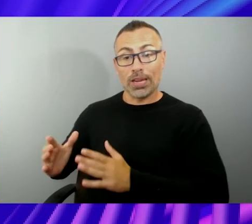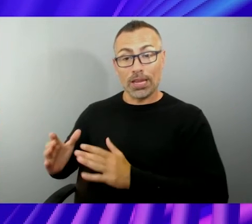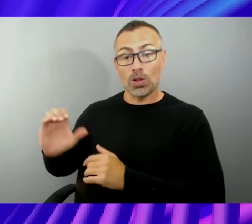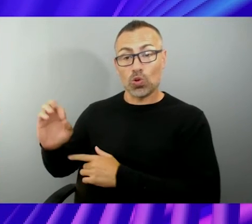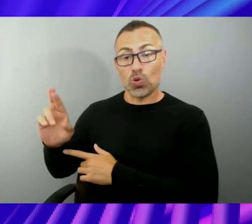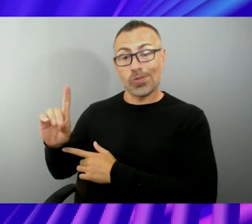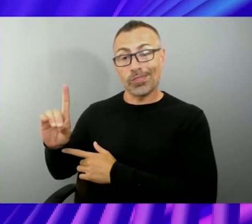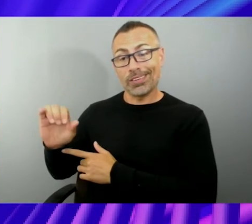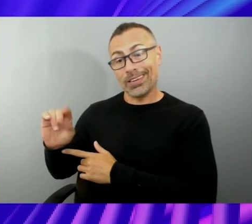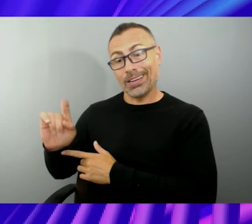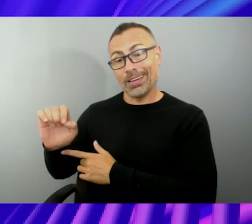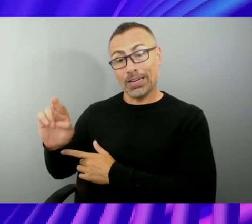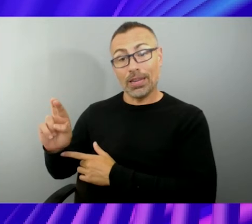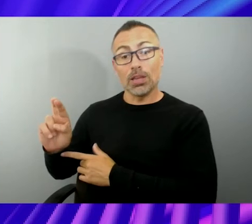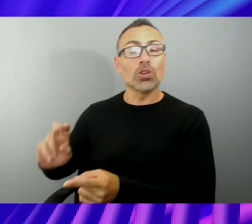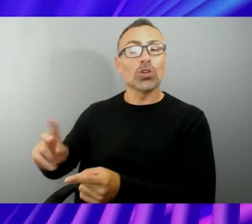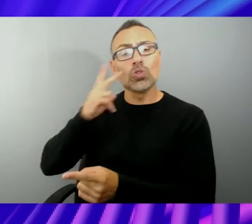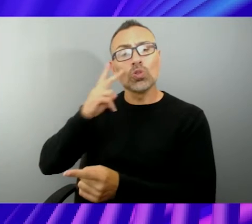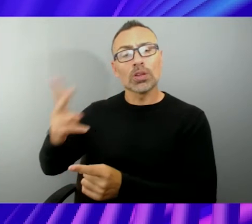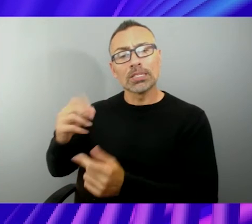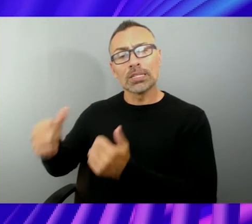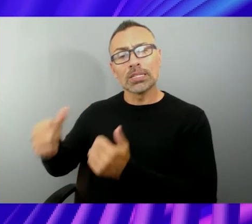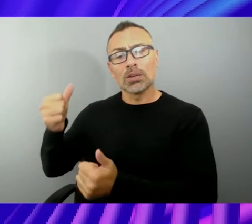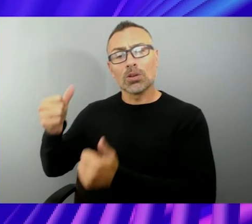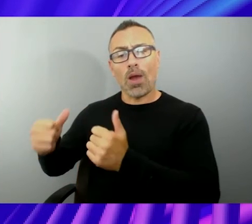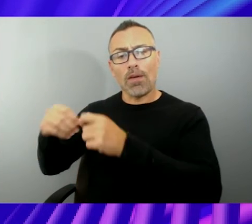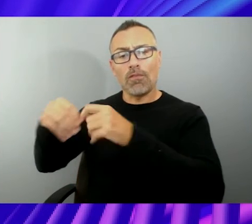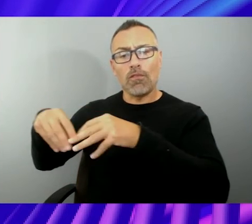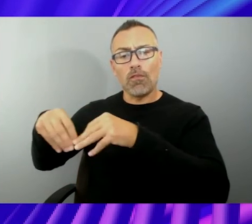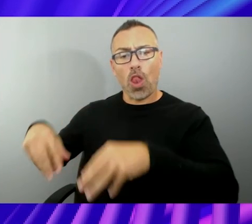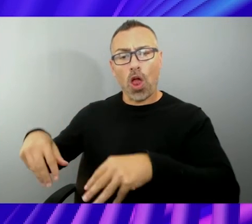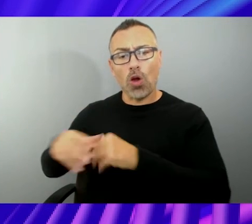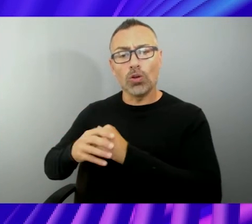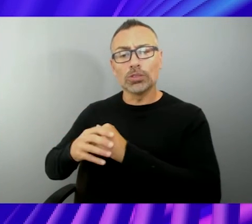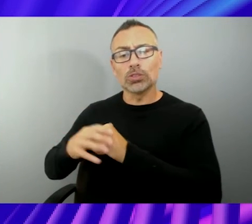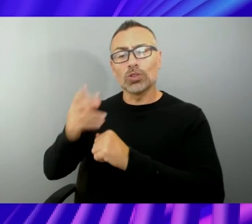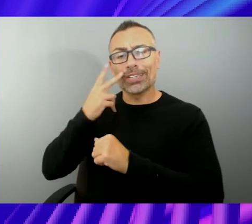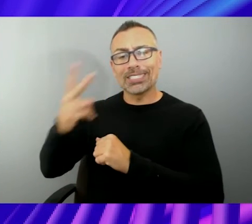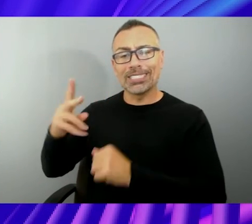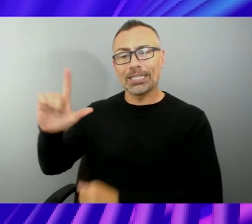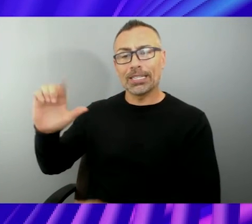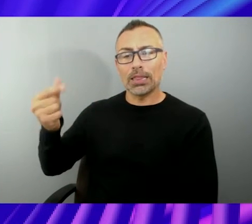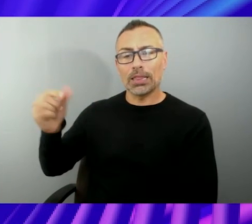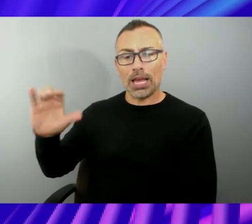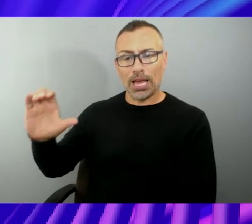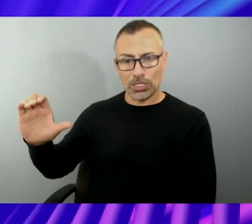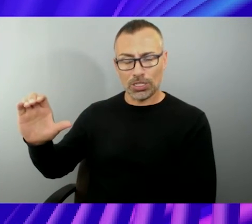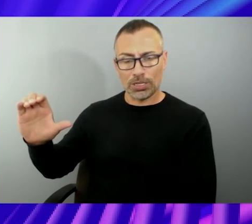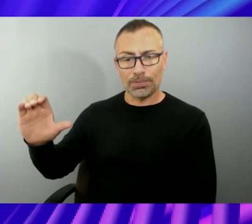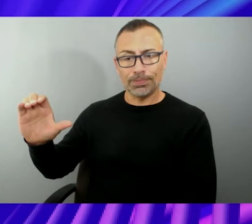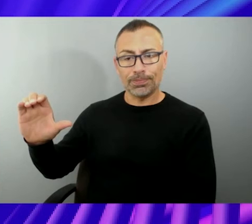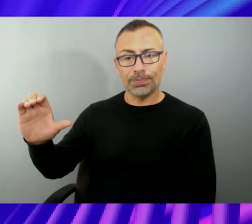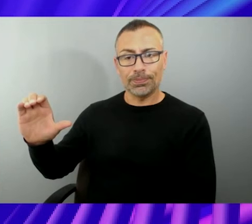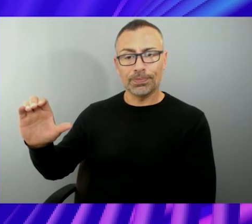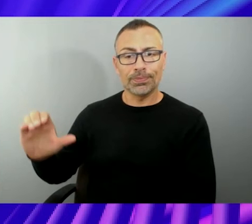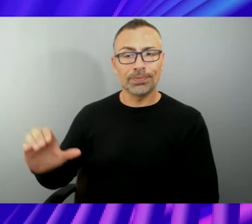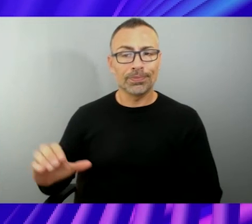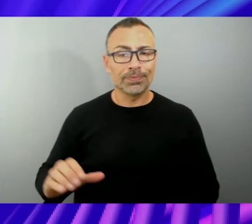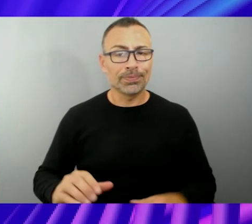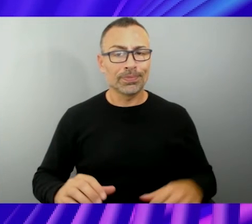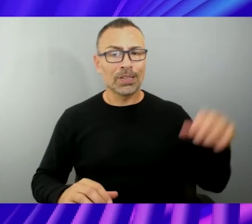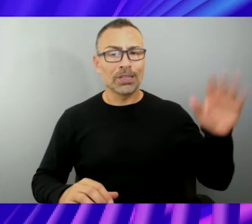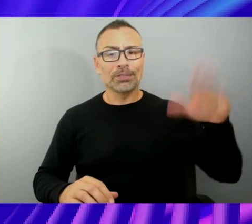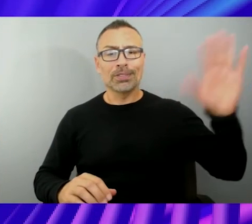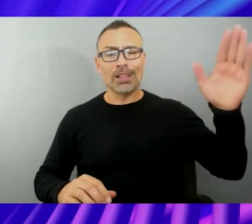the microservices are being called. So you should be able to figure out that flow of logic, right? So going back to your choreography